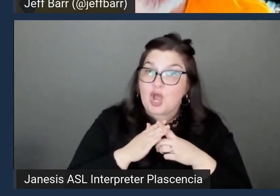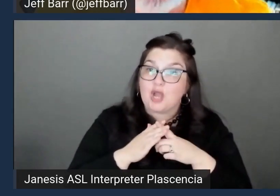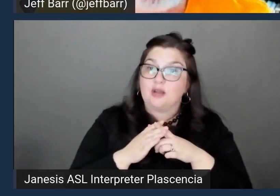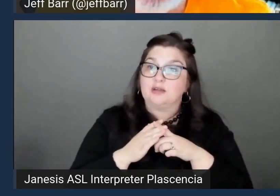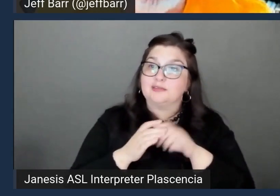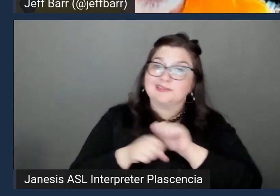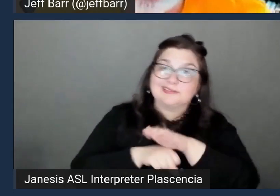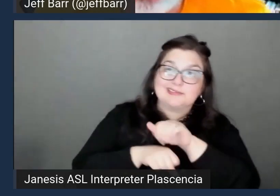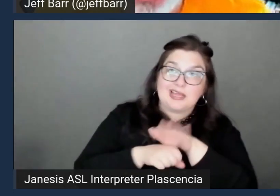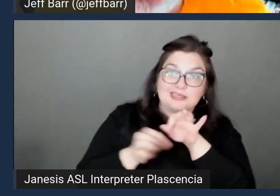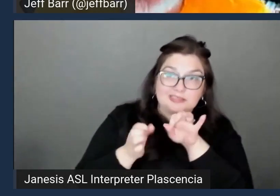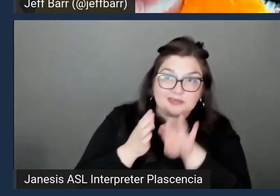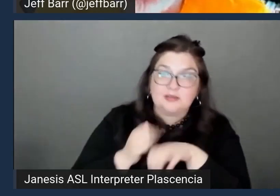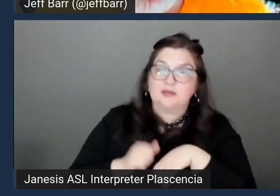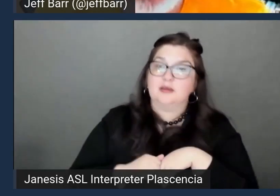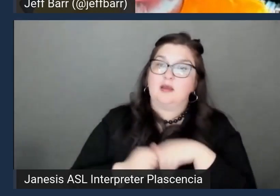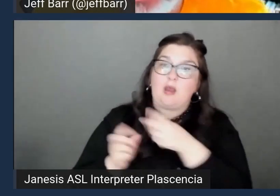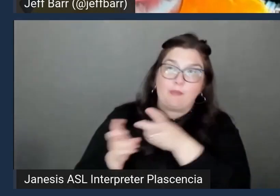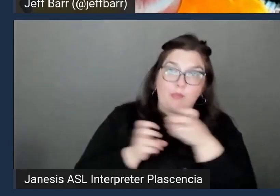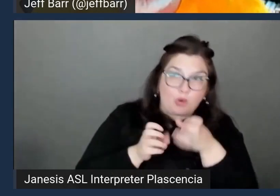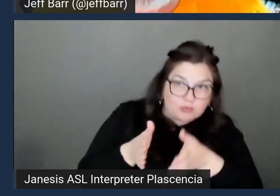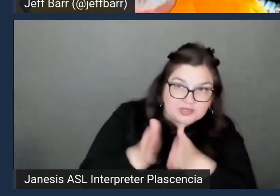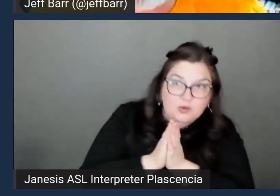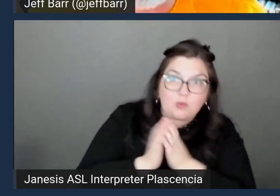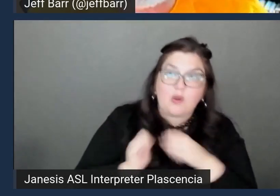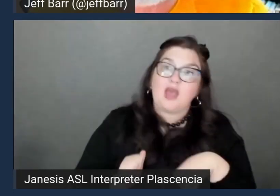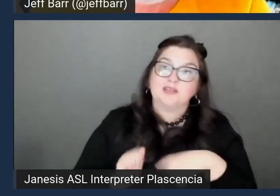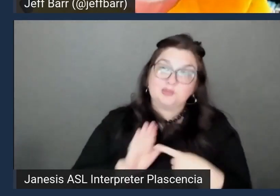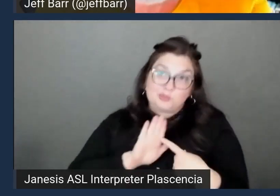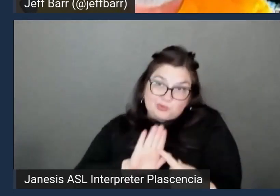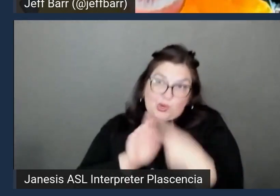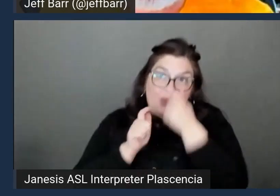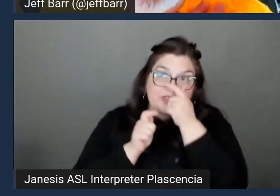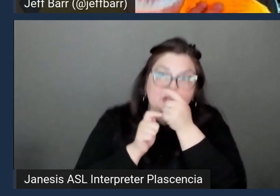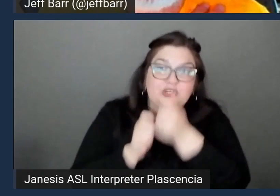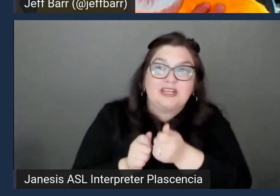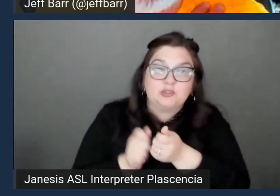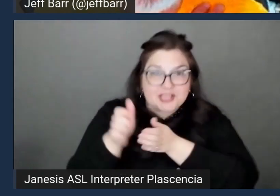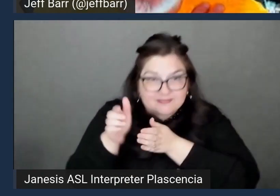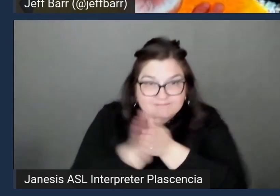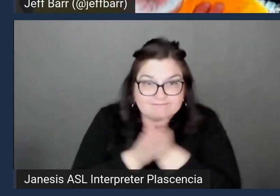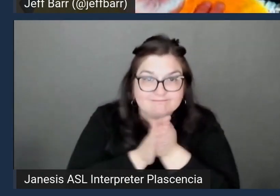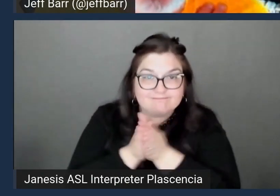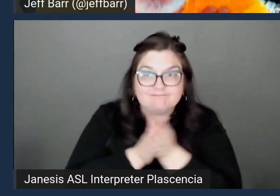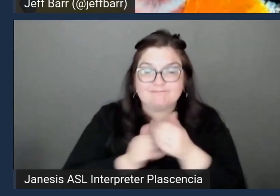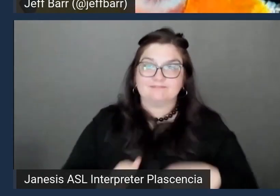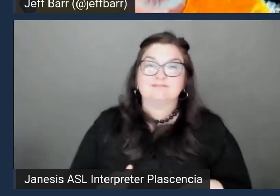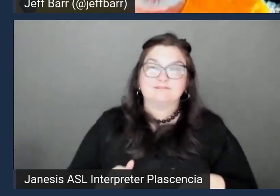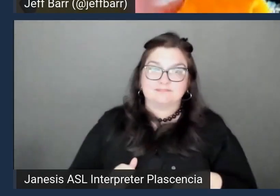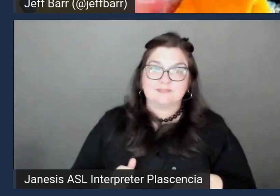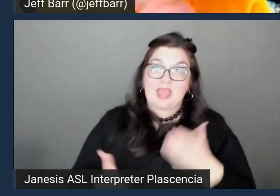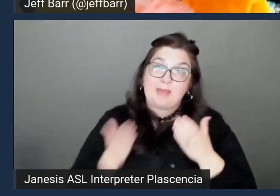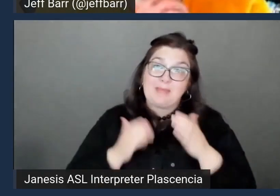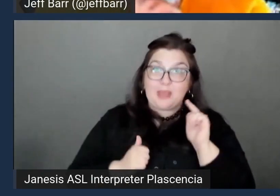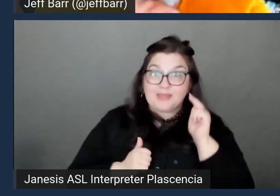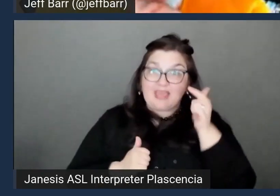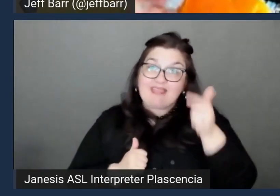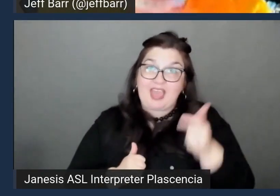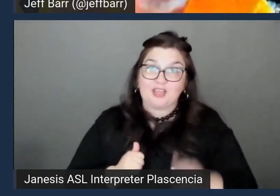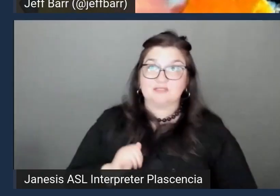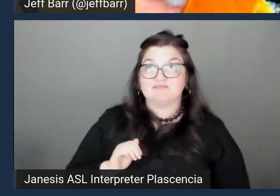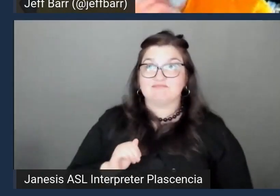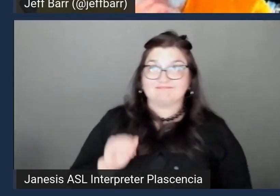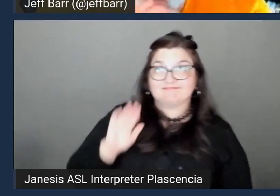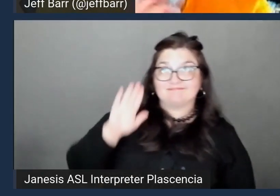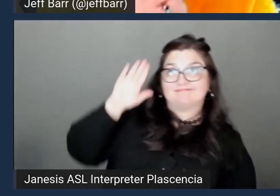pull requests, kind of show that you're interested, show that you got the passion for it, and then at a certain point, kind of raise your hand and say, hey, you